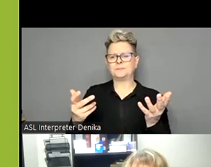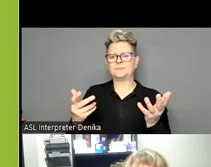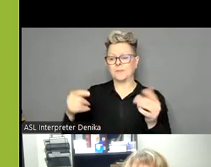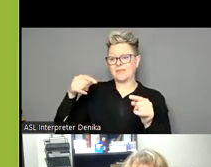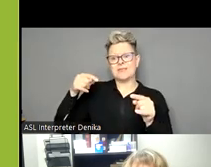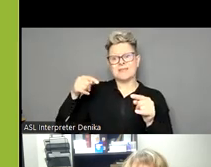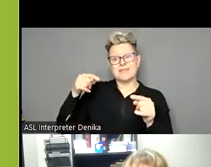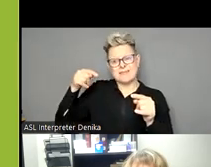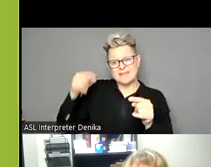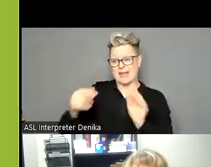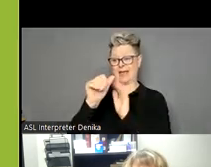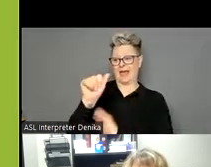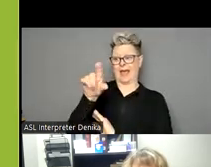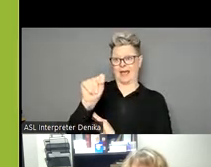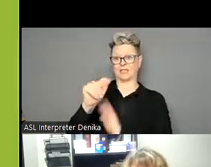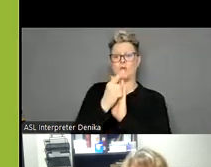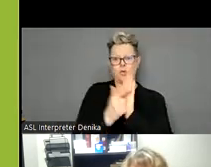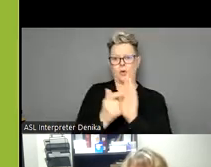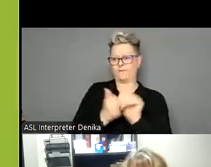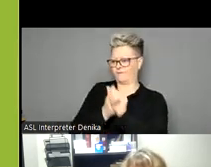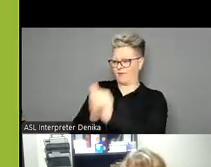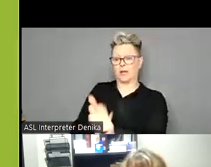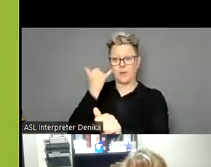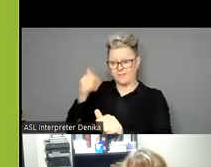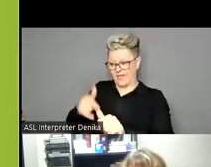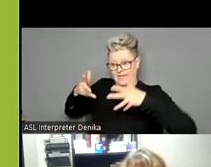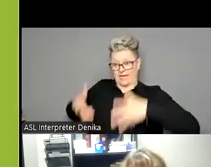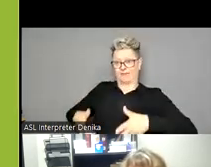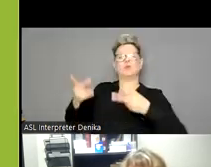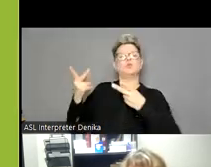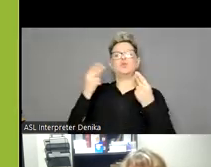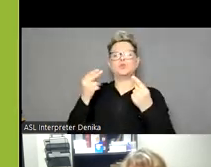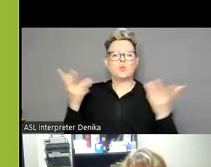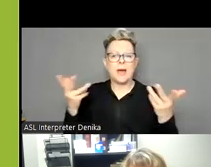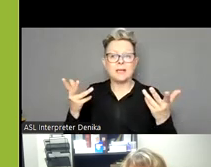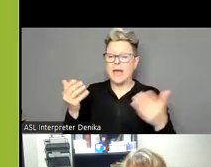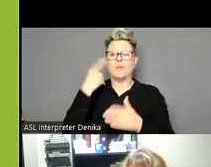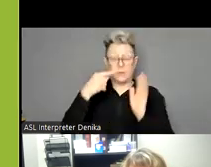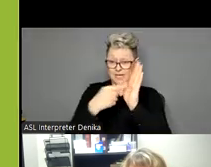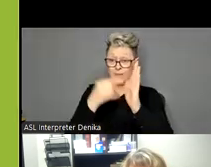happens to property that isn't disposed of by a will. So if you don't write a will and you were to